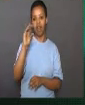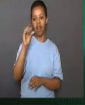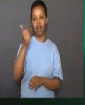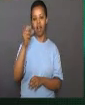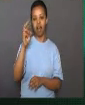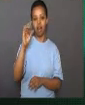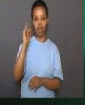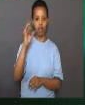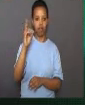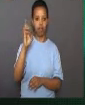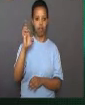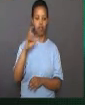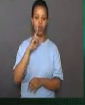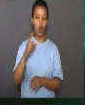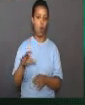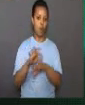Earth.